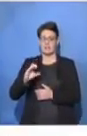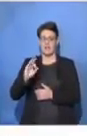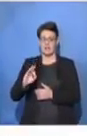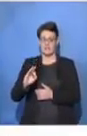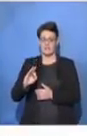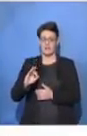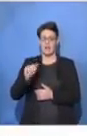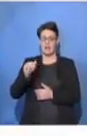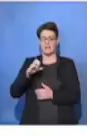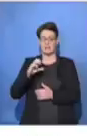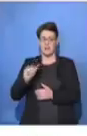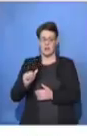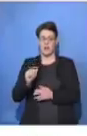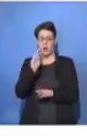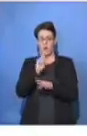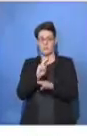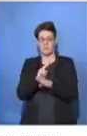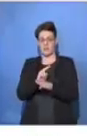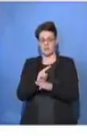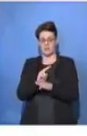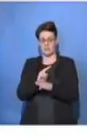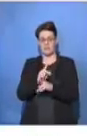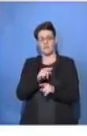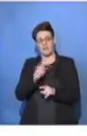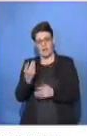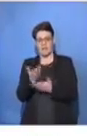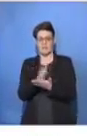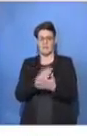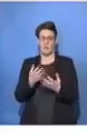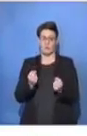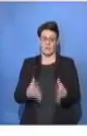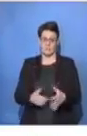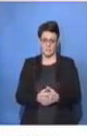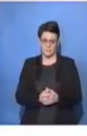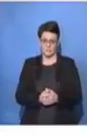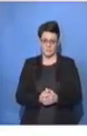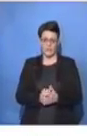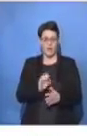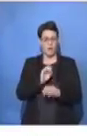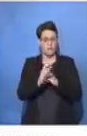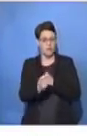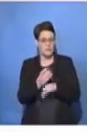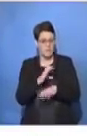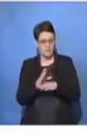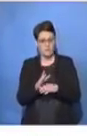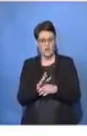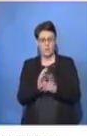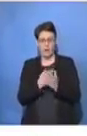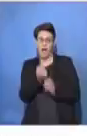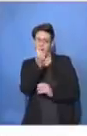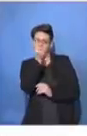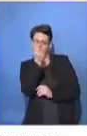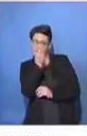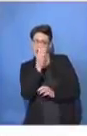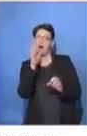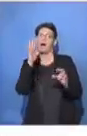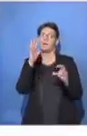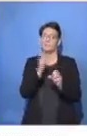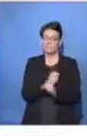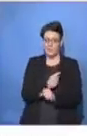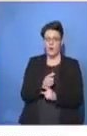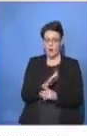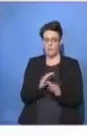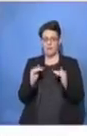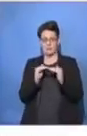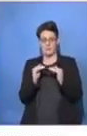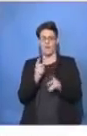ASA observation missions, and other stakeholders. These consultations deepened our understanding of the state